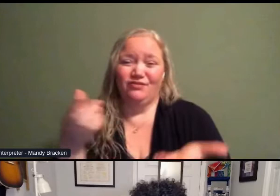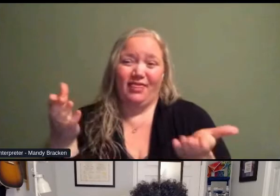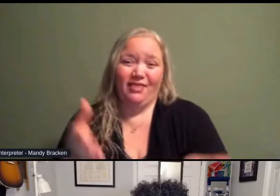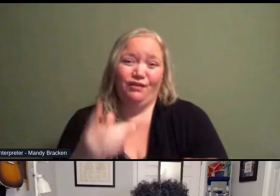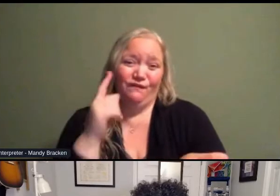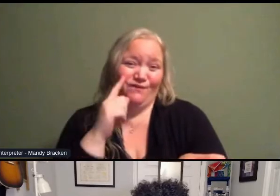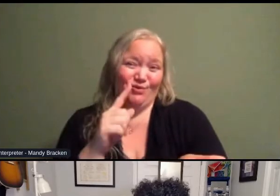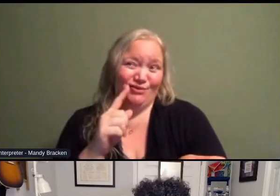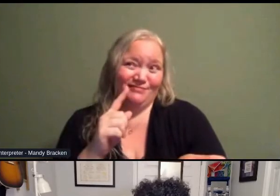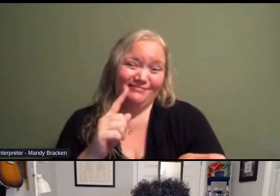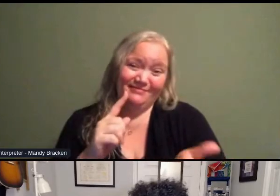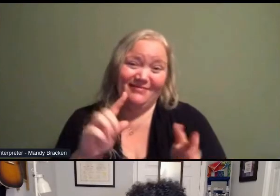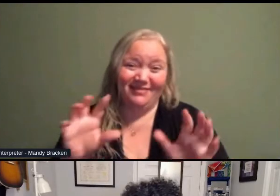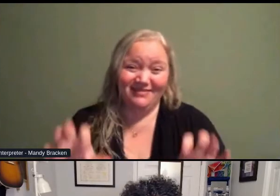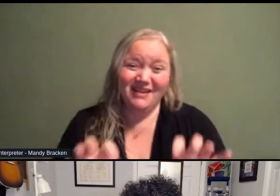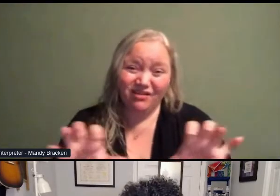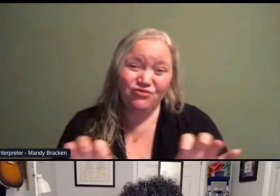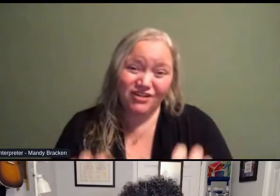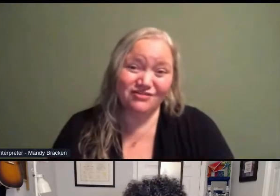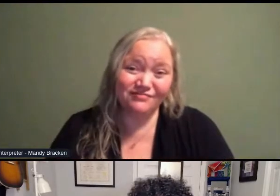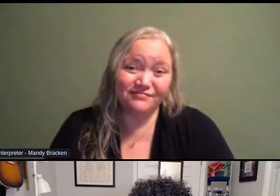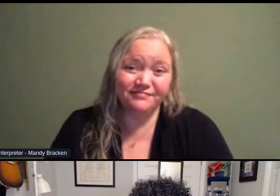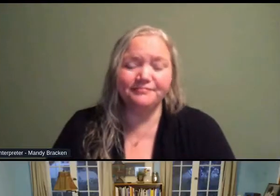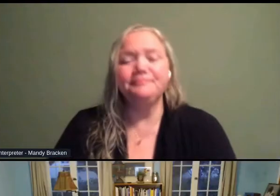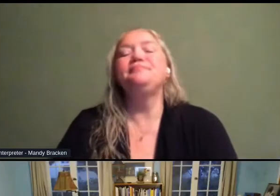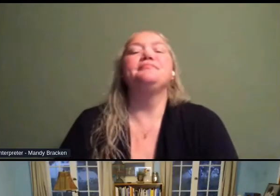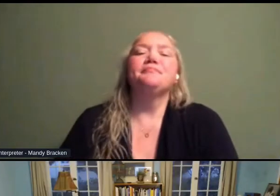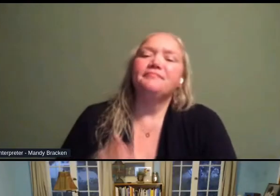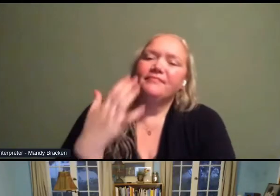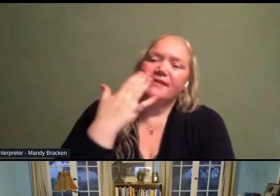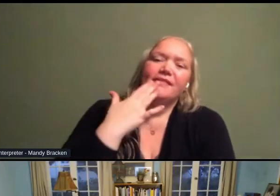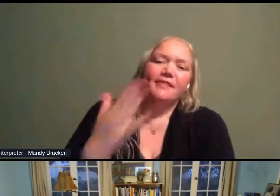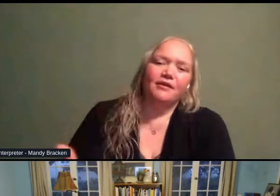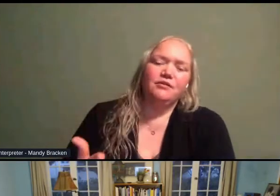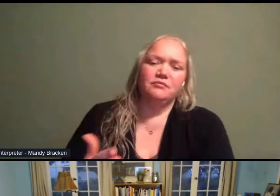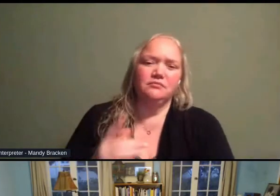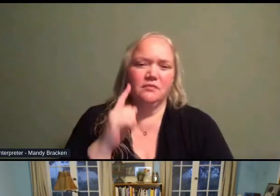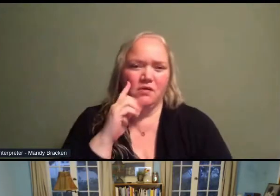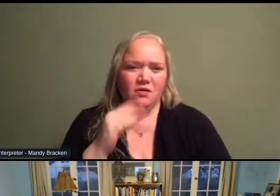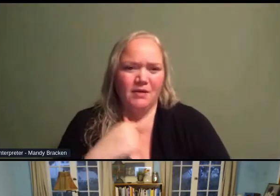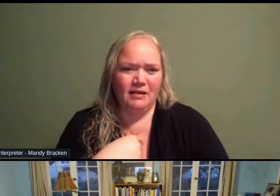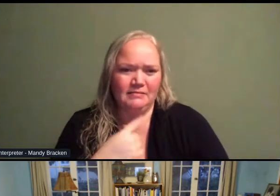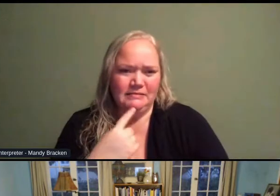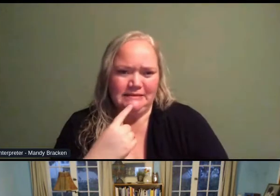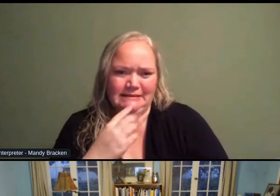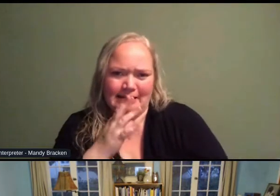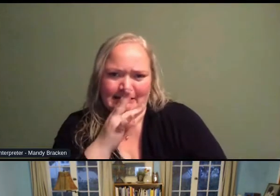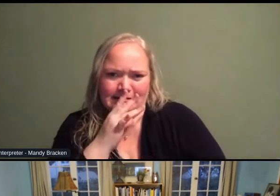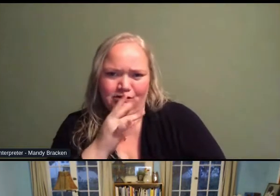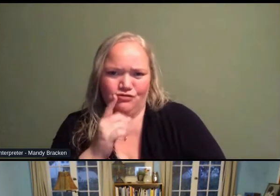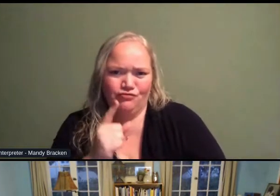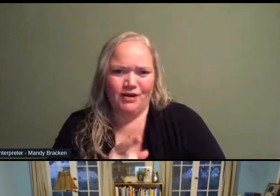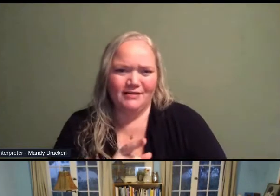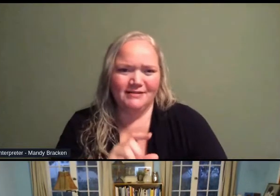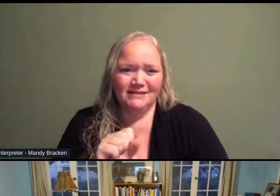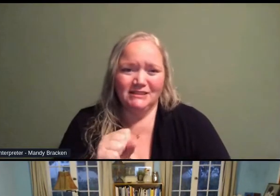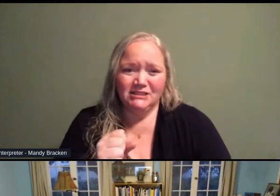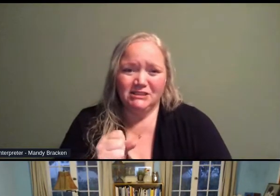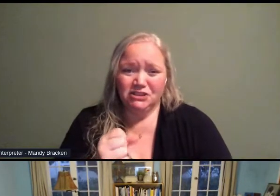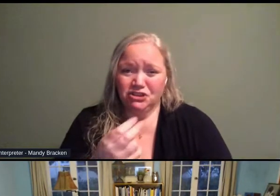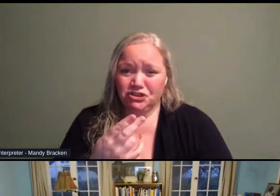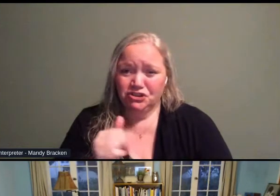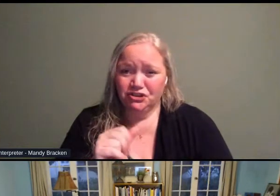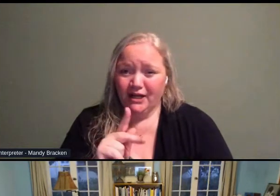you. I hope I'm saying this right, Shaked. What about your organization? So first and foremost,